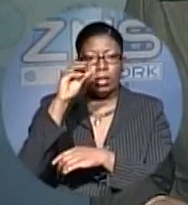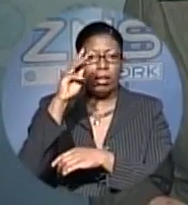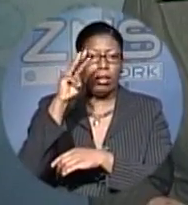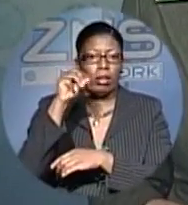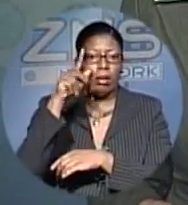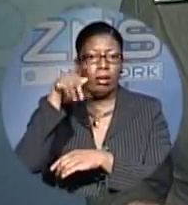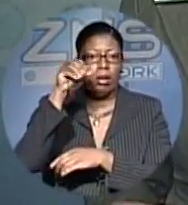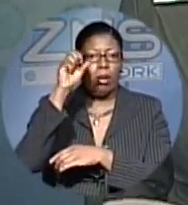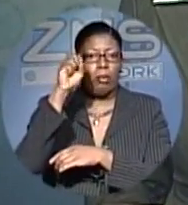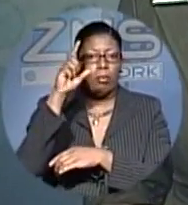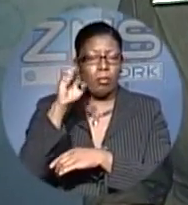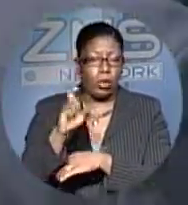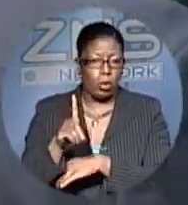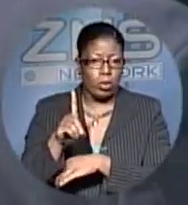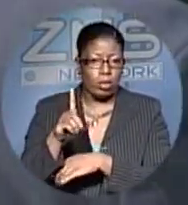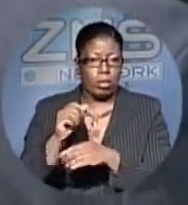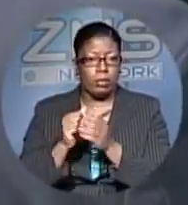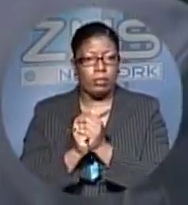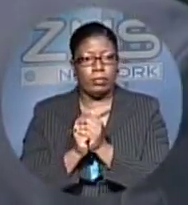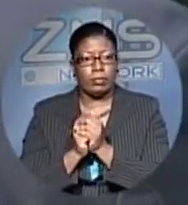exclusive.